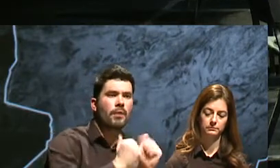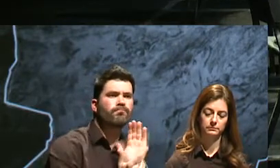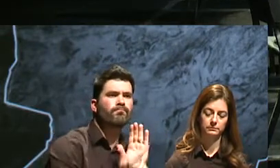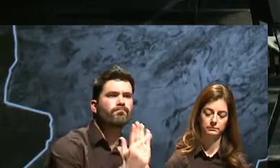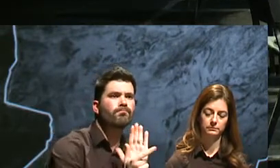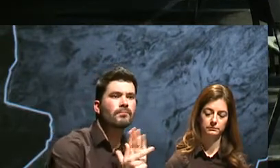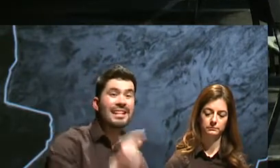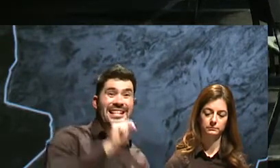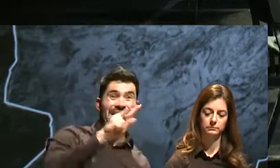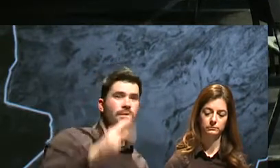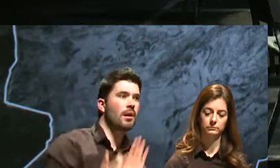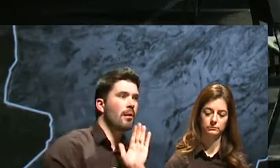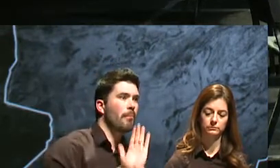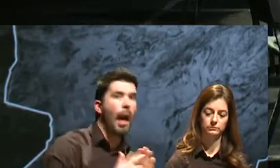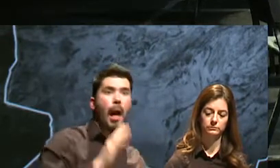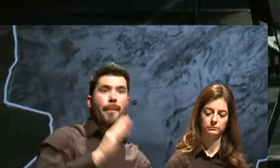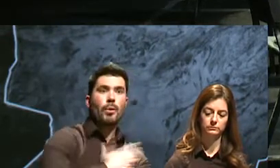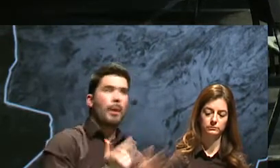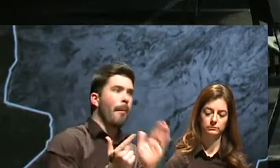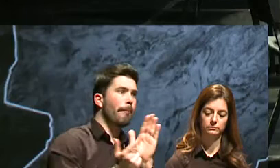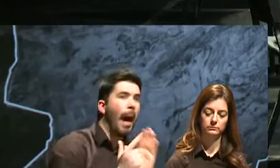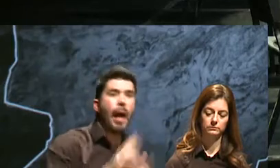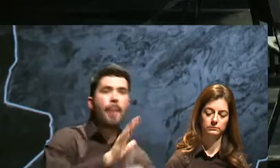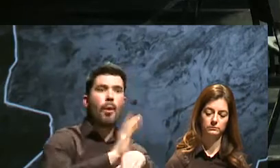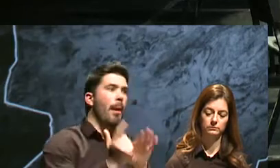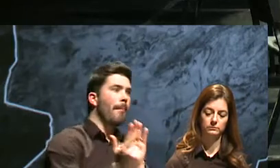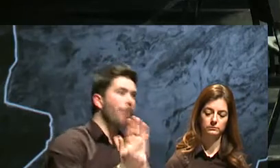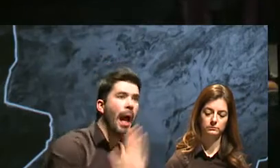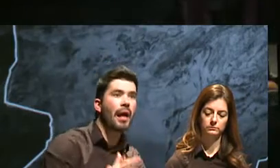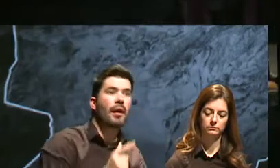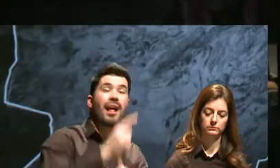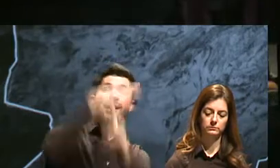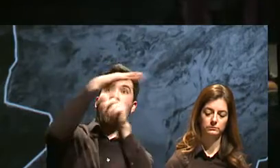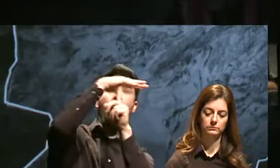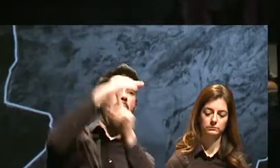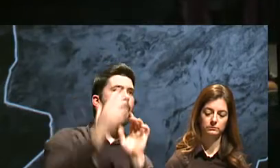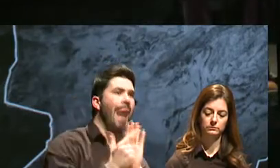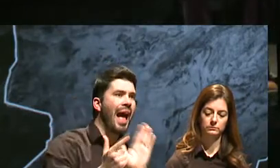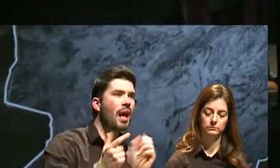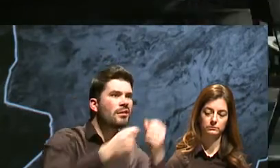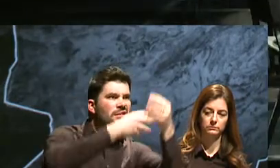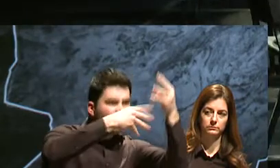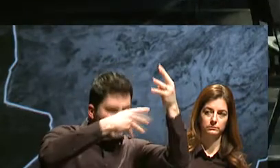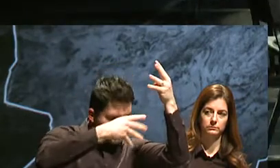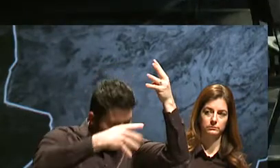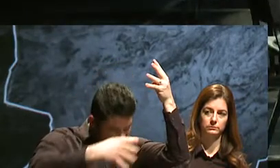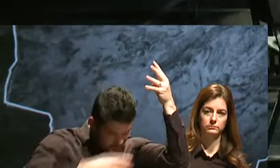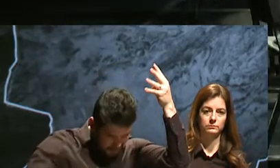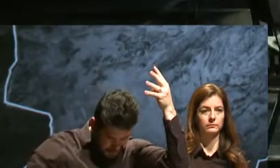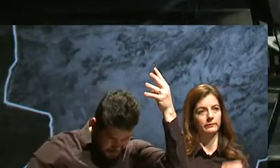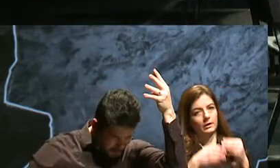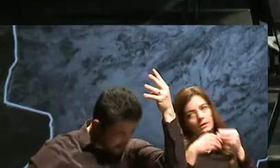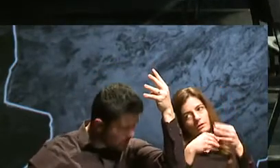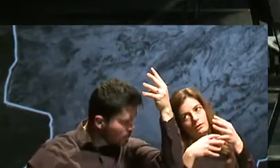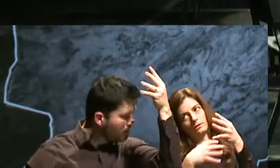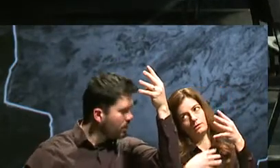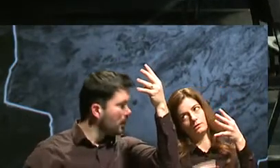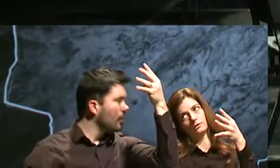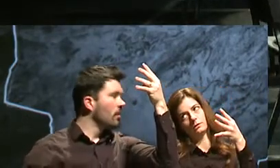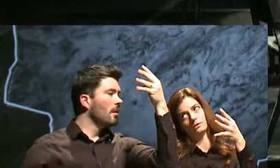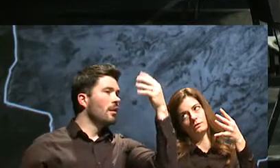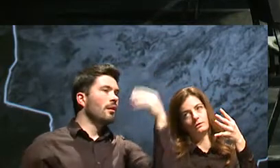sports. Television is banned. Music is banned. Movies are banned. Kite flying is banned. The list goes on. And on.